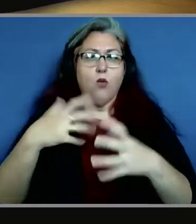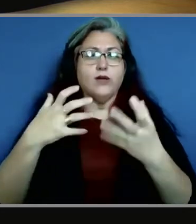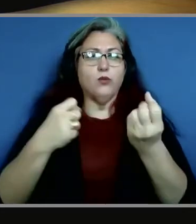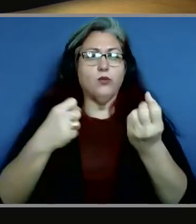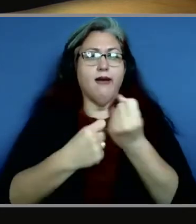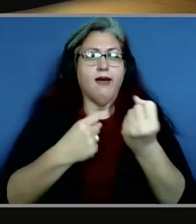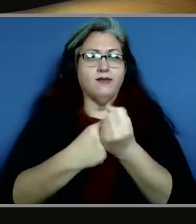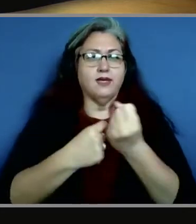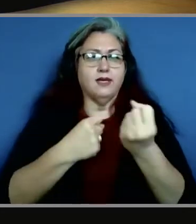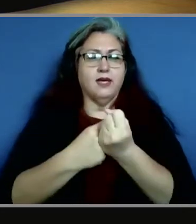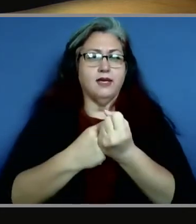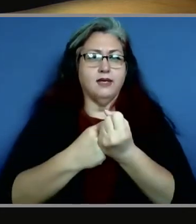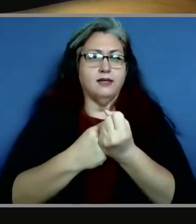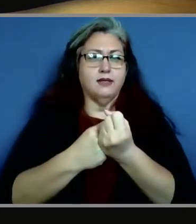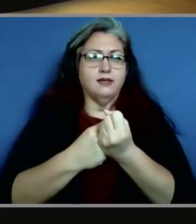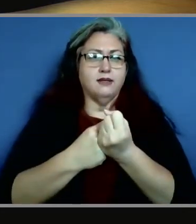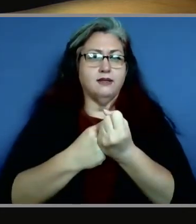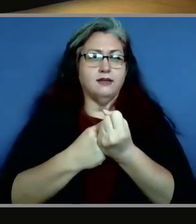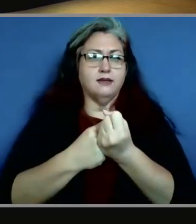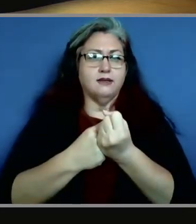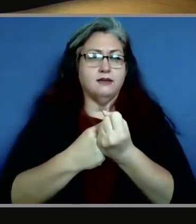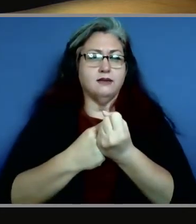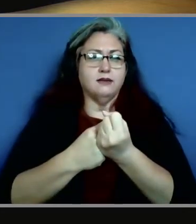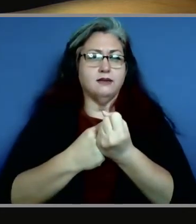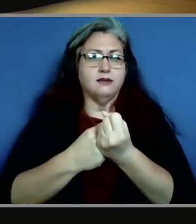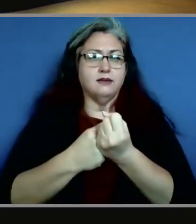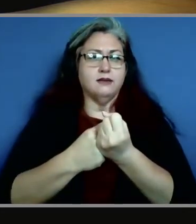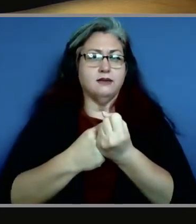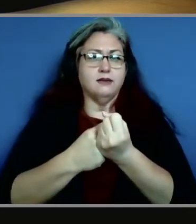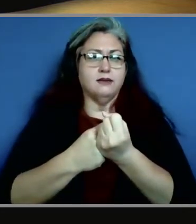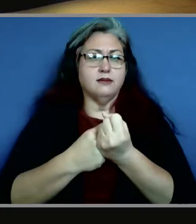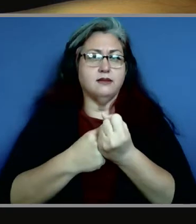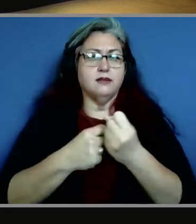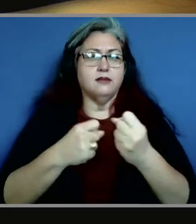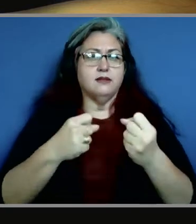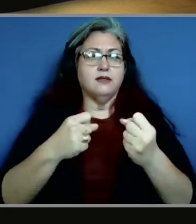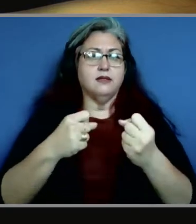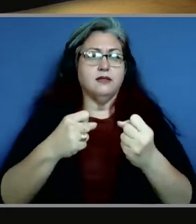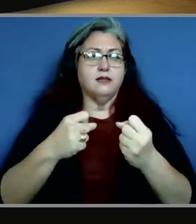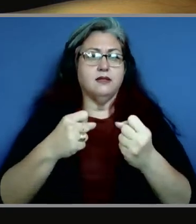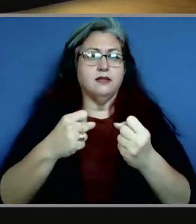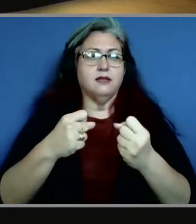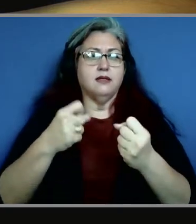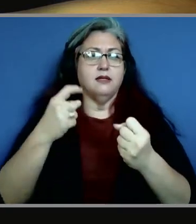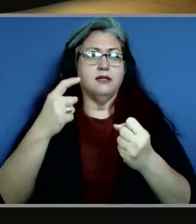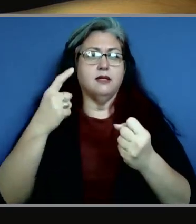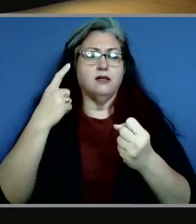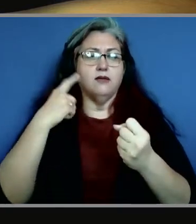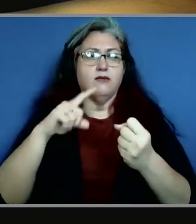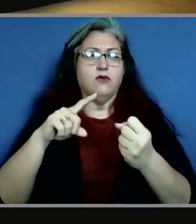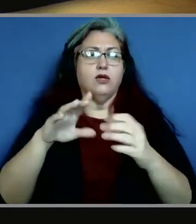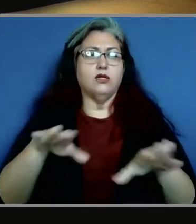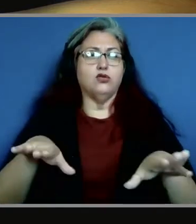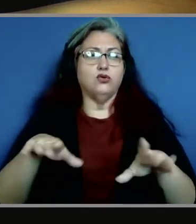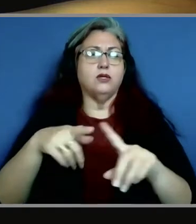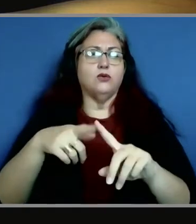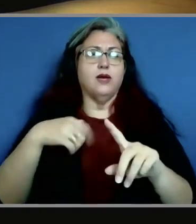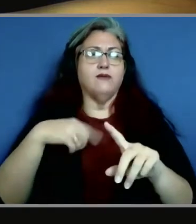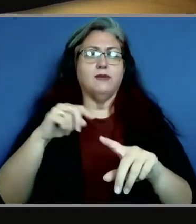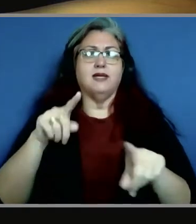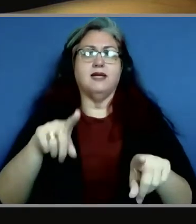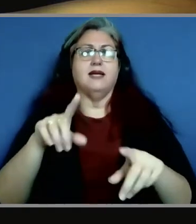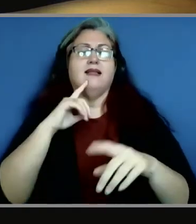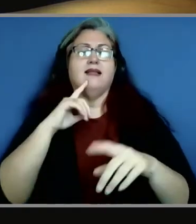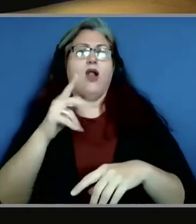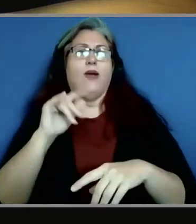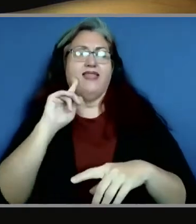continue to advocate for children with disabilities. I think we're having